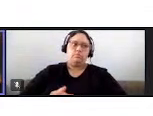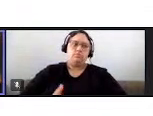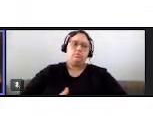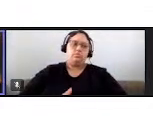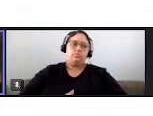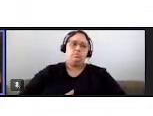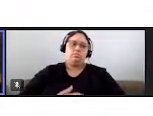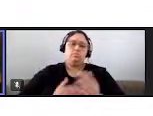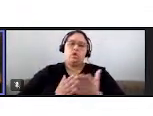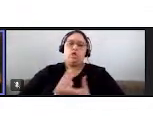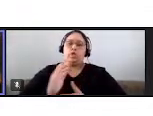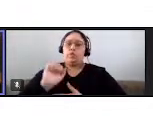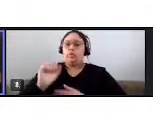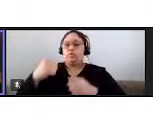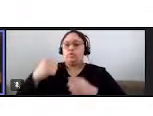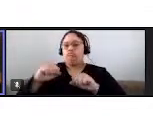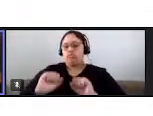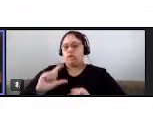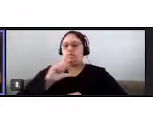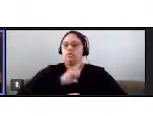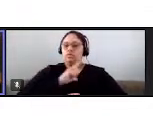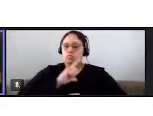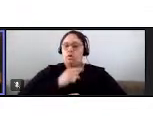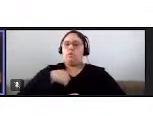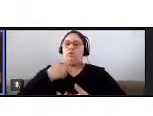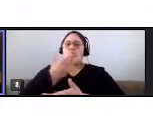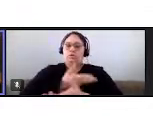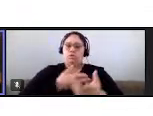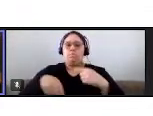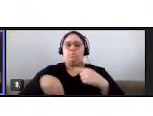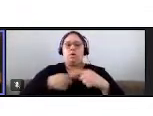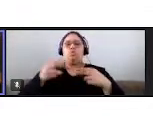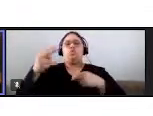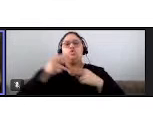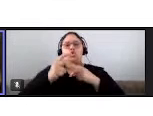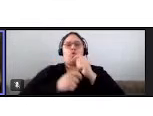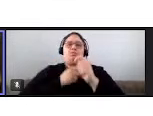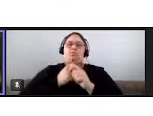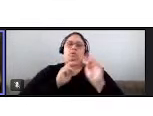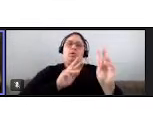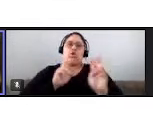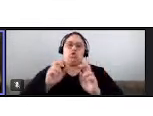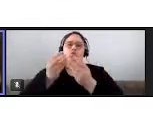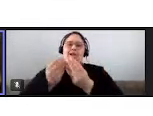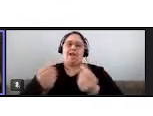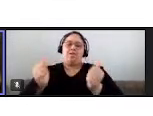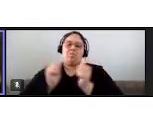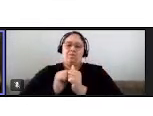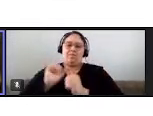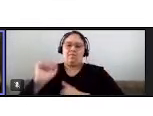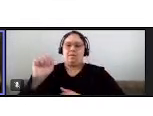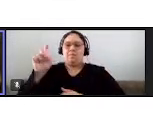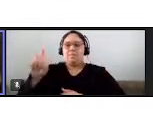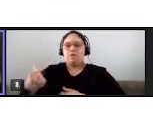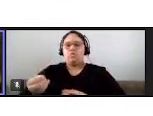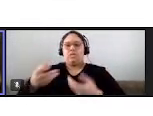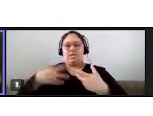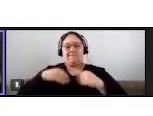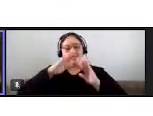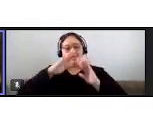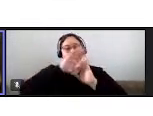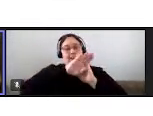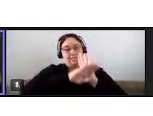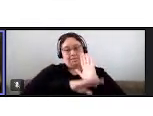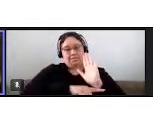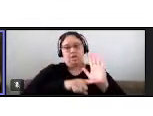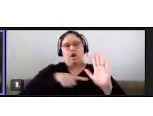Through you, Chair, that is why initially I talked about the short-term issues that have to be dealt with, that will get the list and then can go.